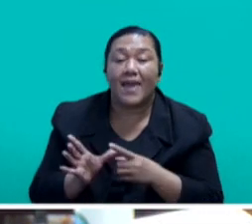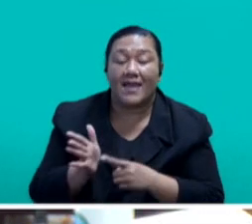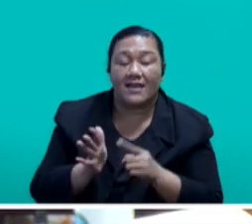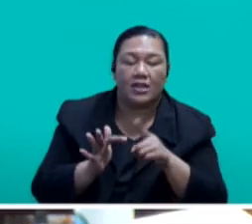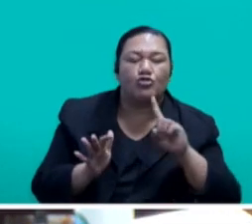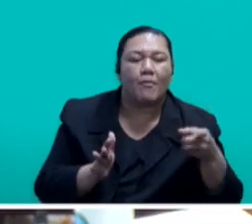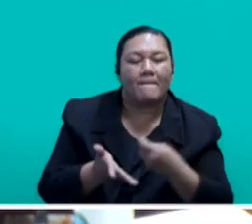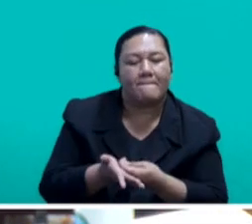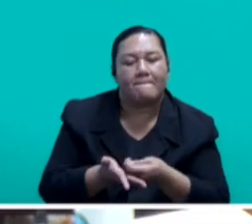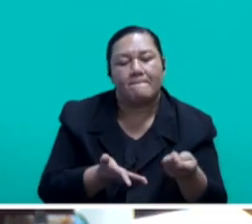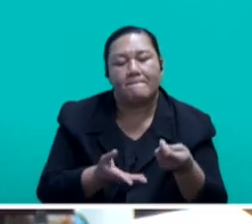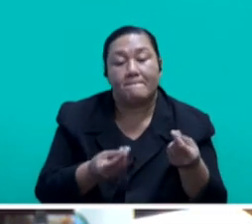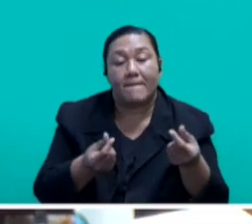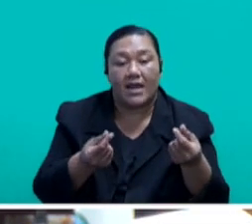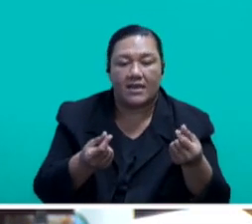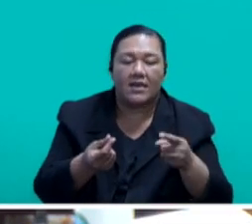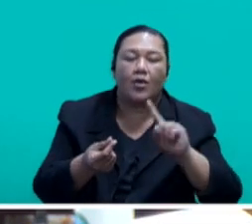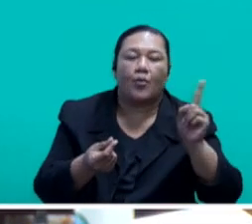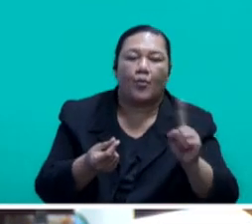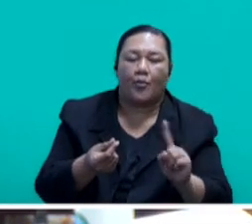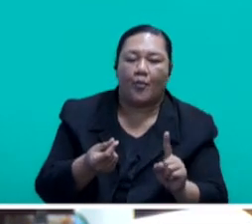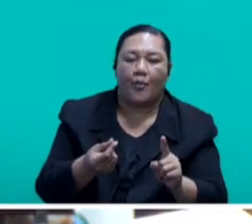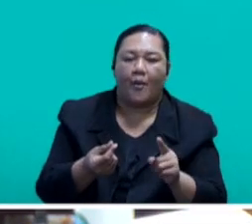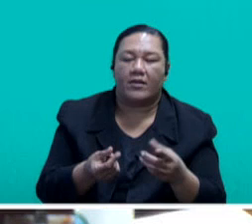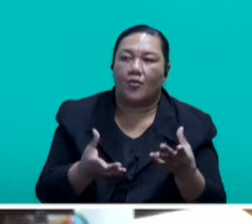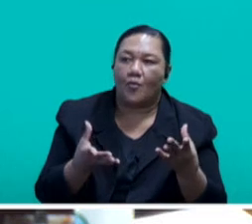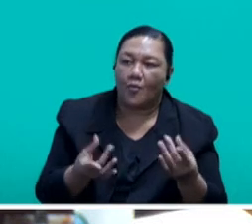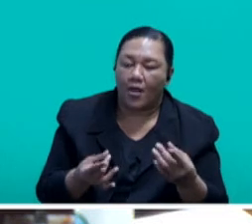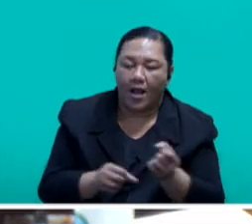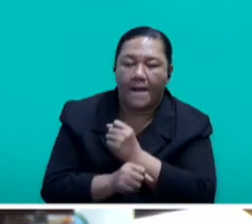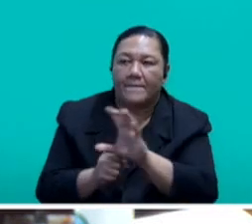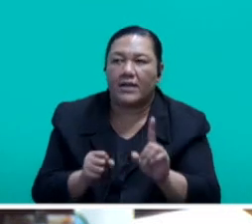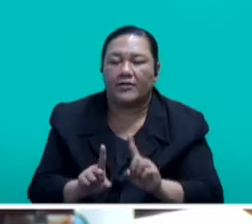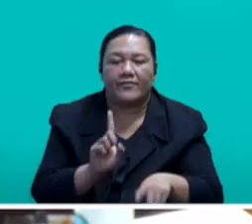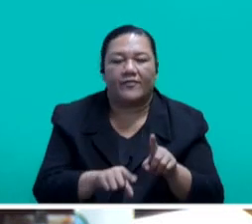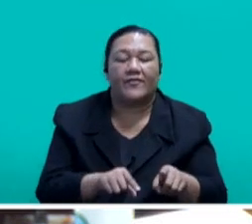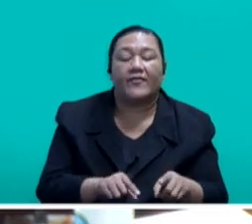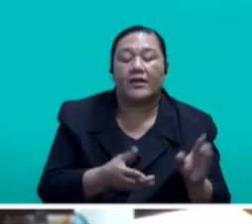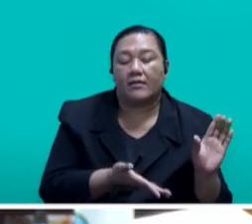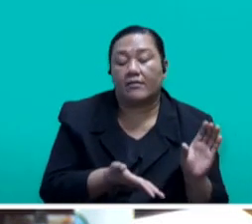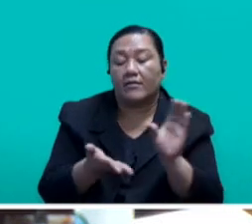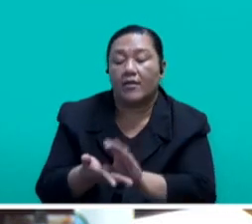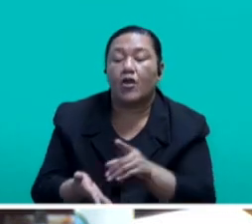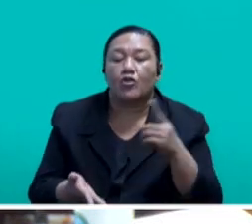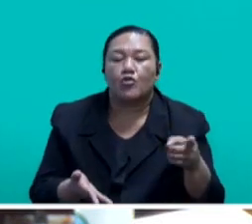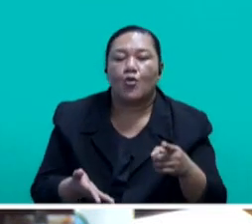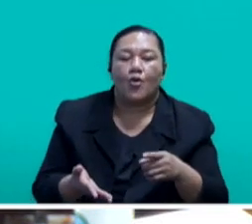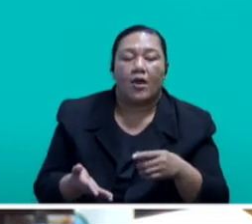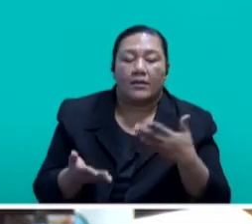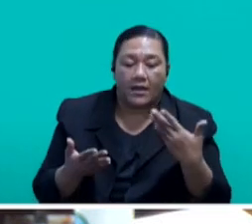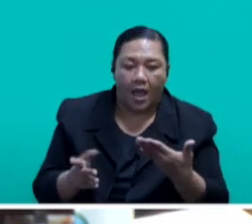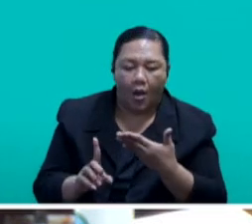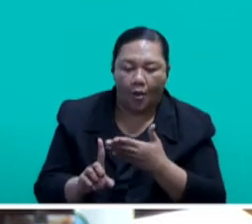could have been better utilized in the upkeep of national infrastructure such as the roads, water, electricity grid,